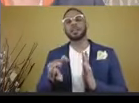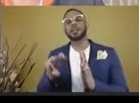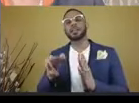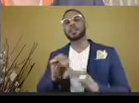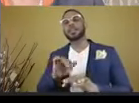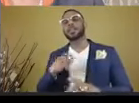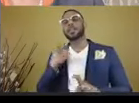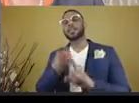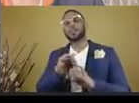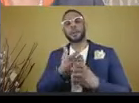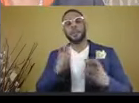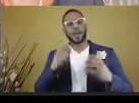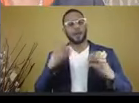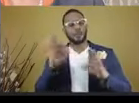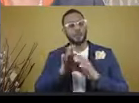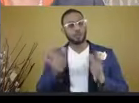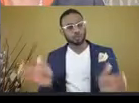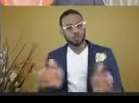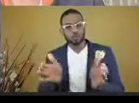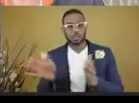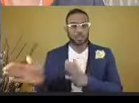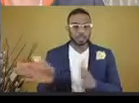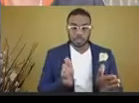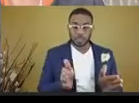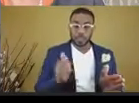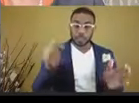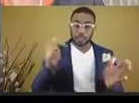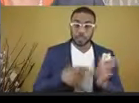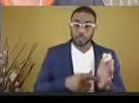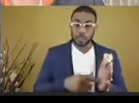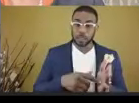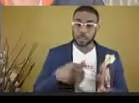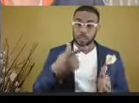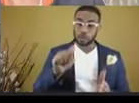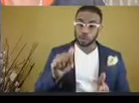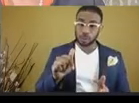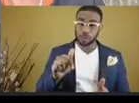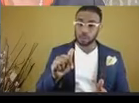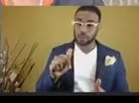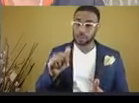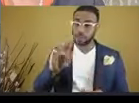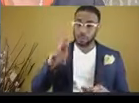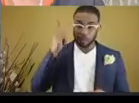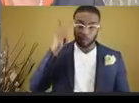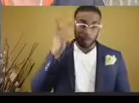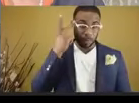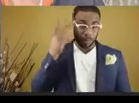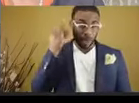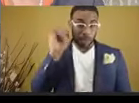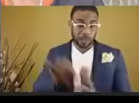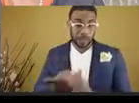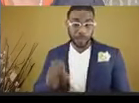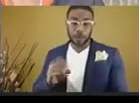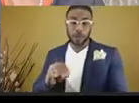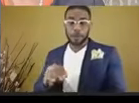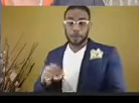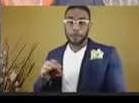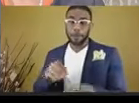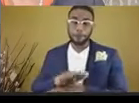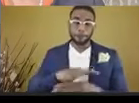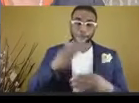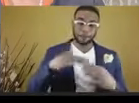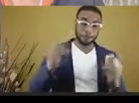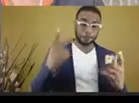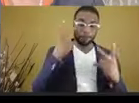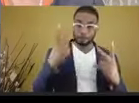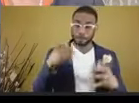voter mobilization that shifted Georgia's political identity, influencing the outcome, as we all saw,